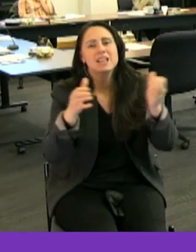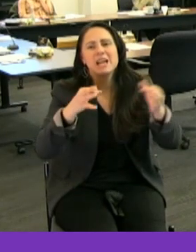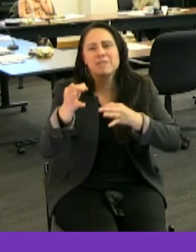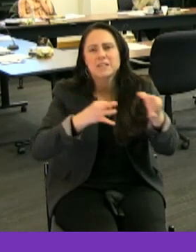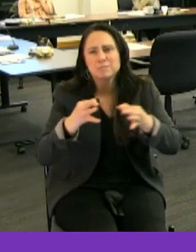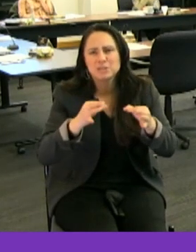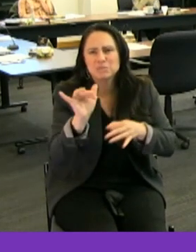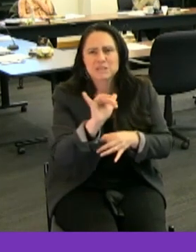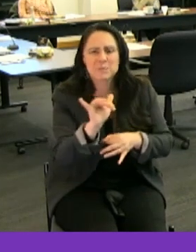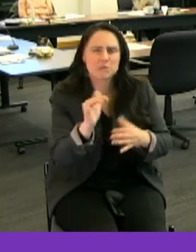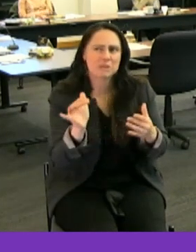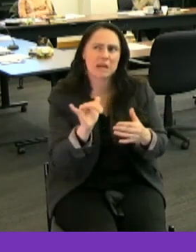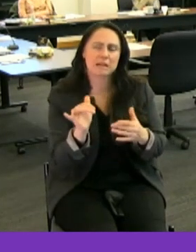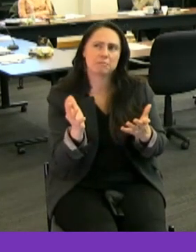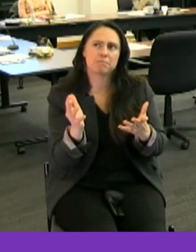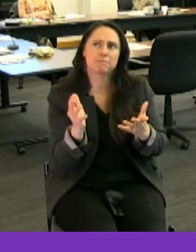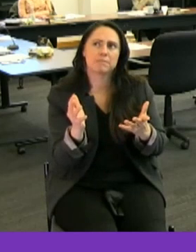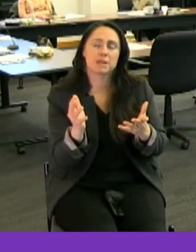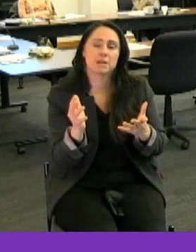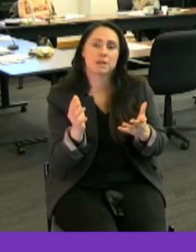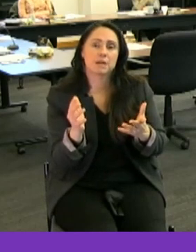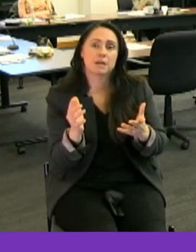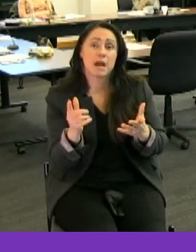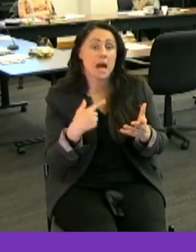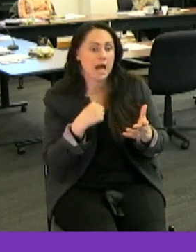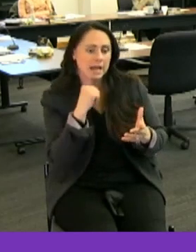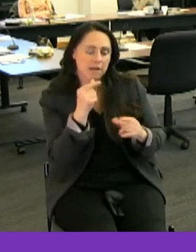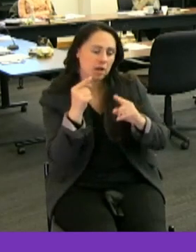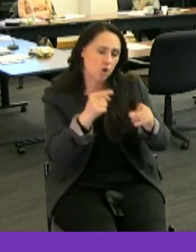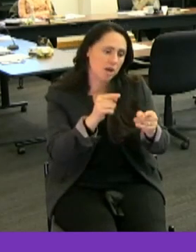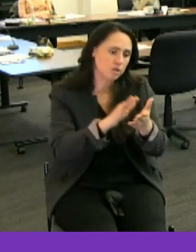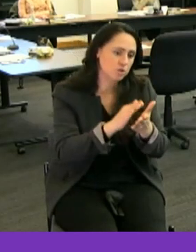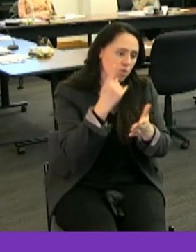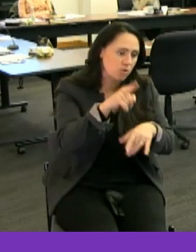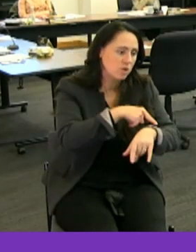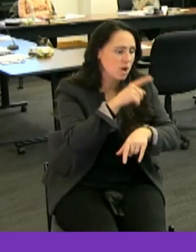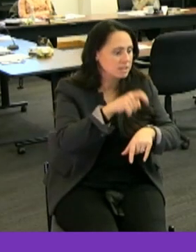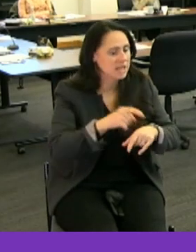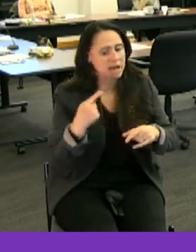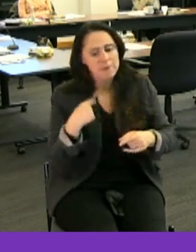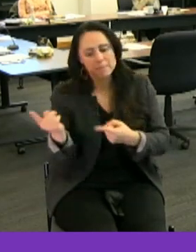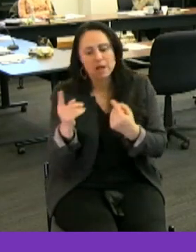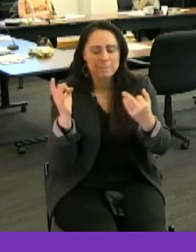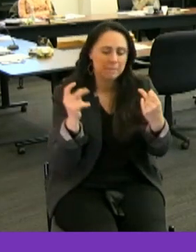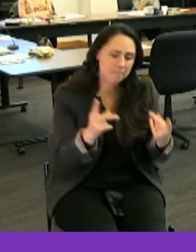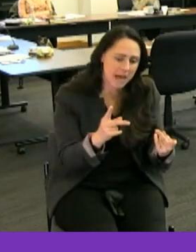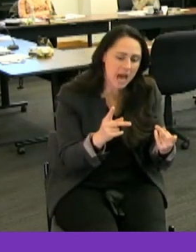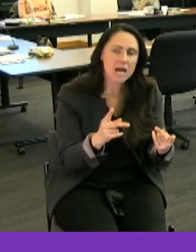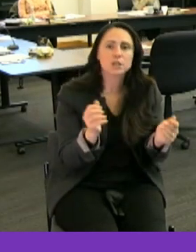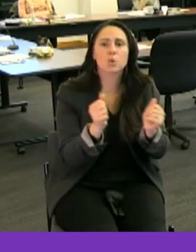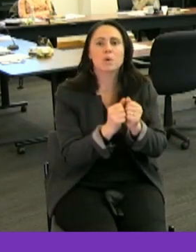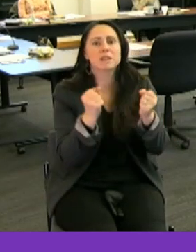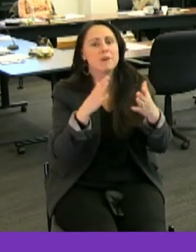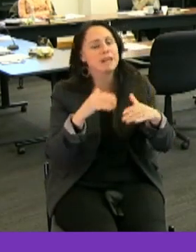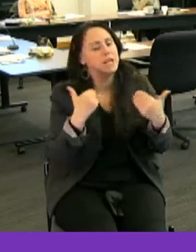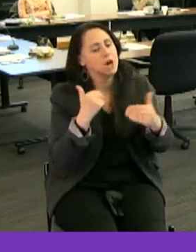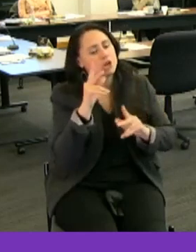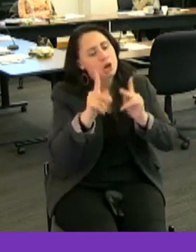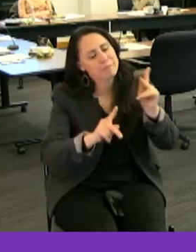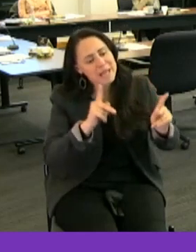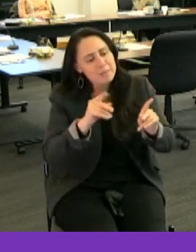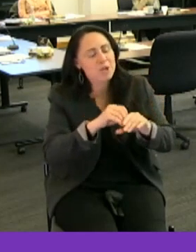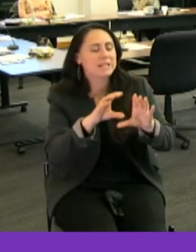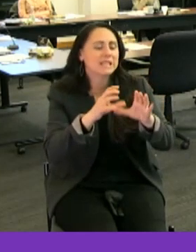were similar to, you know, they haven't been to school for a while, they're coming back, you know, they're with a bunch of younger people